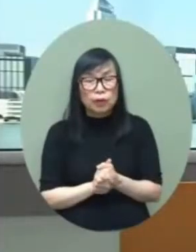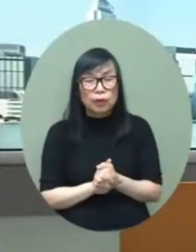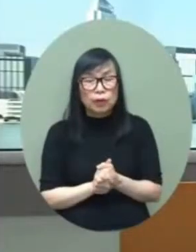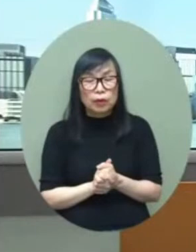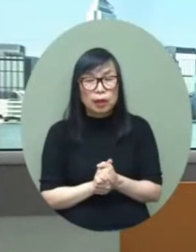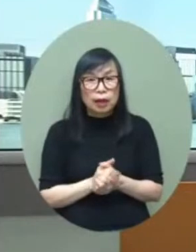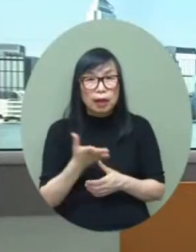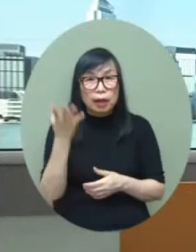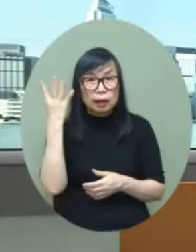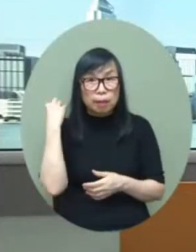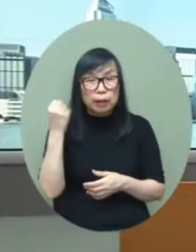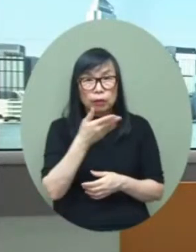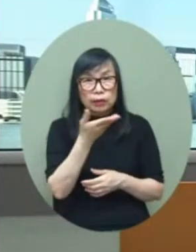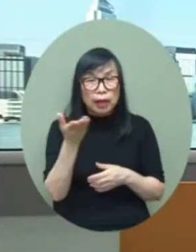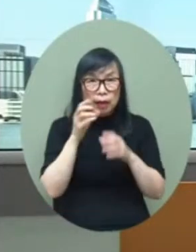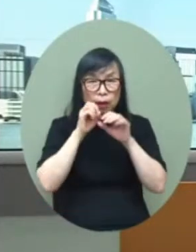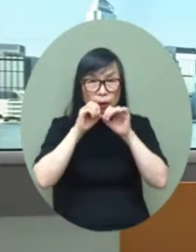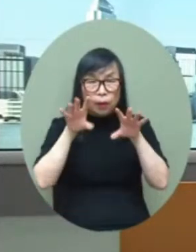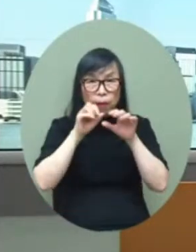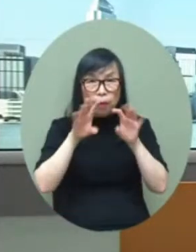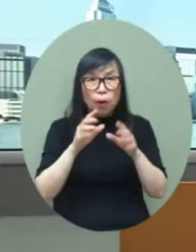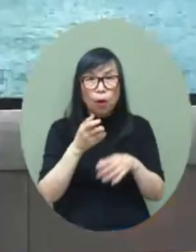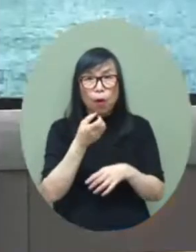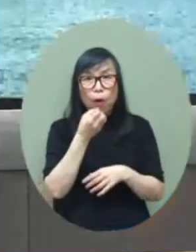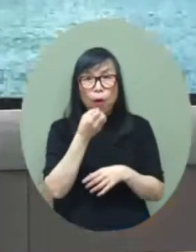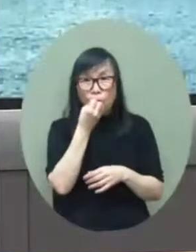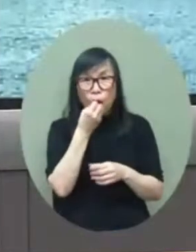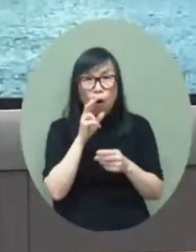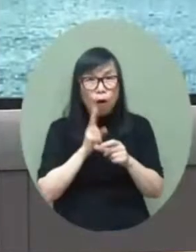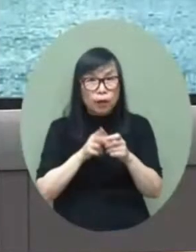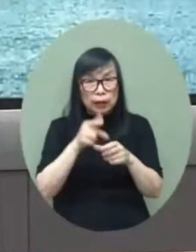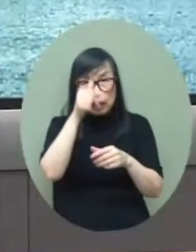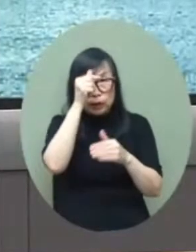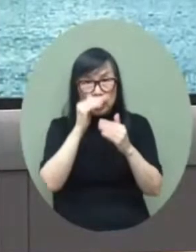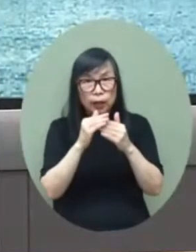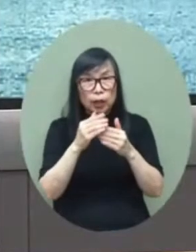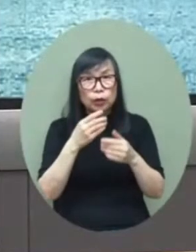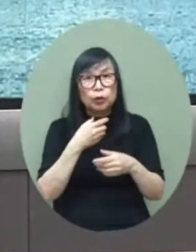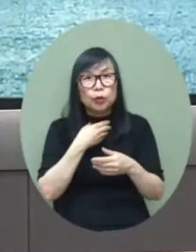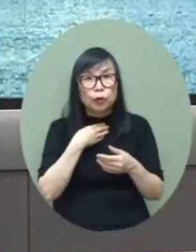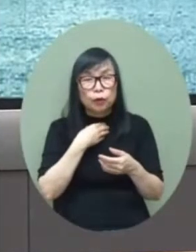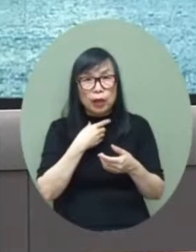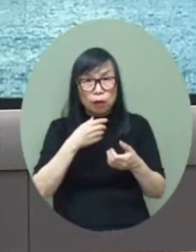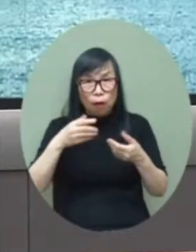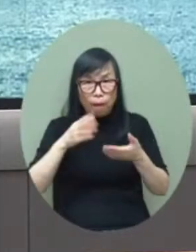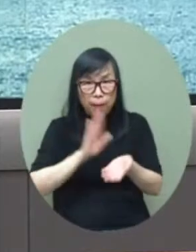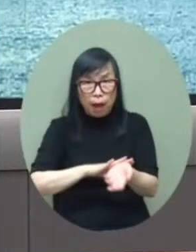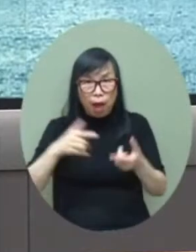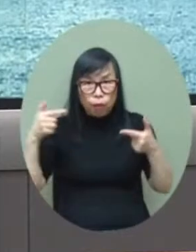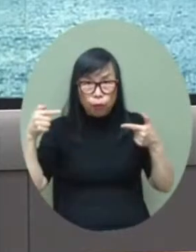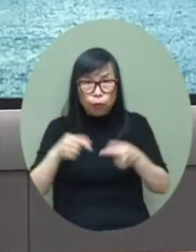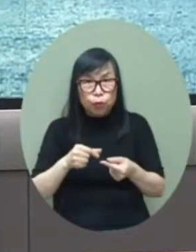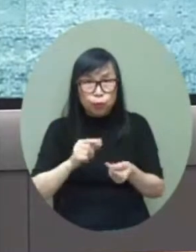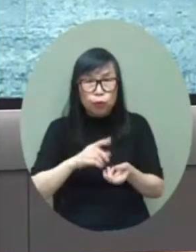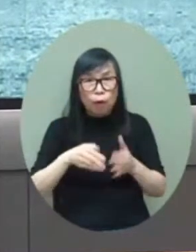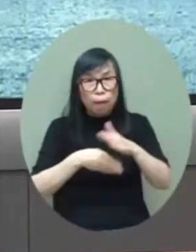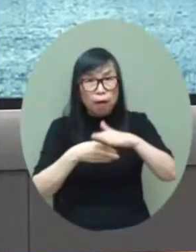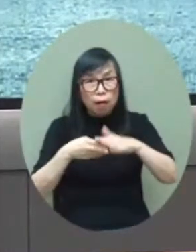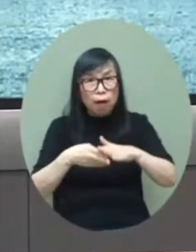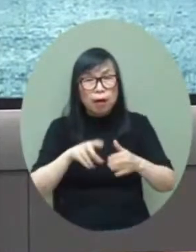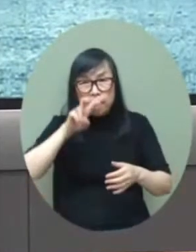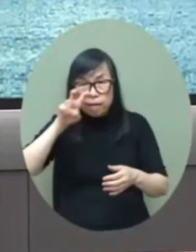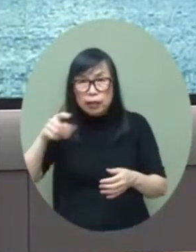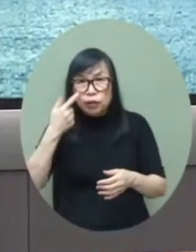Thank you. Well, yesterday, we reported in a palliative